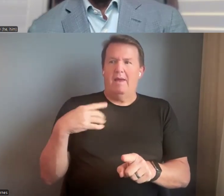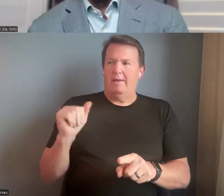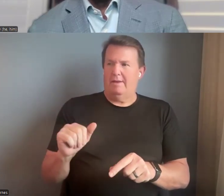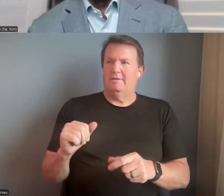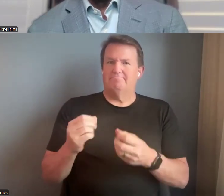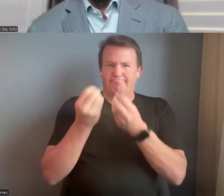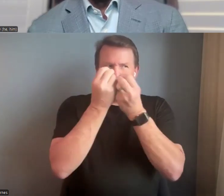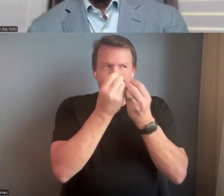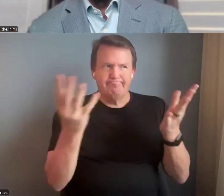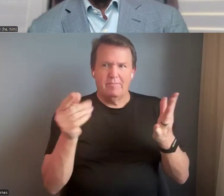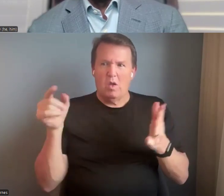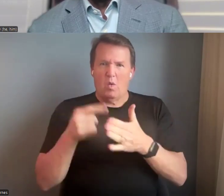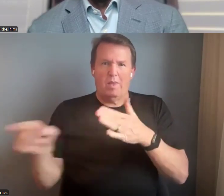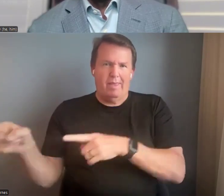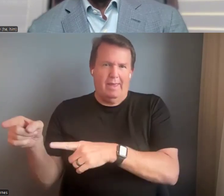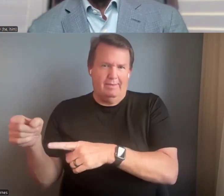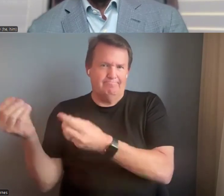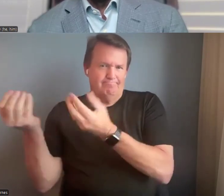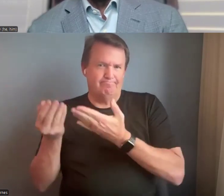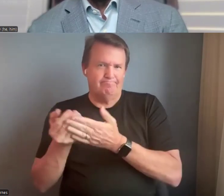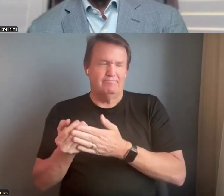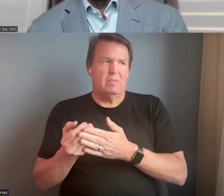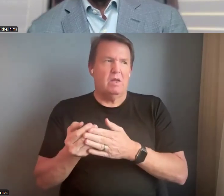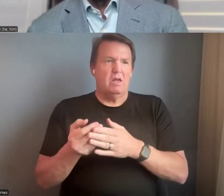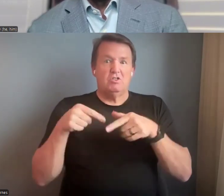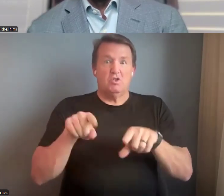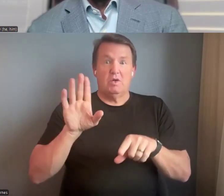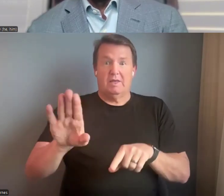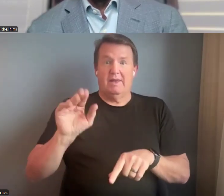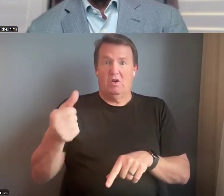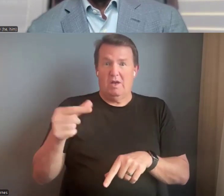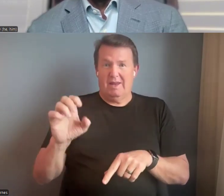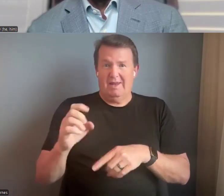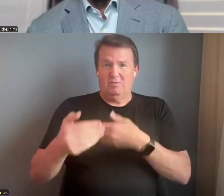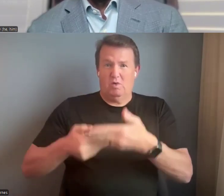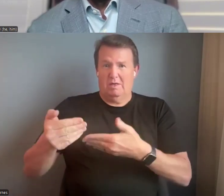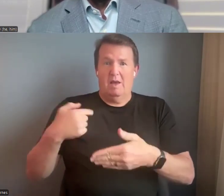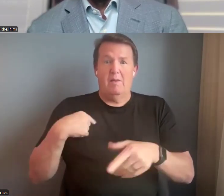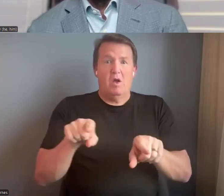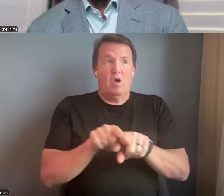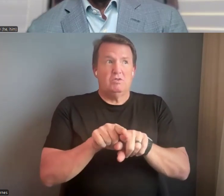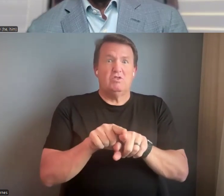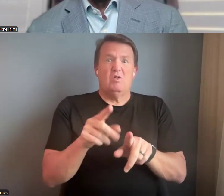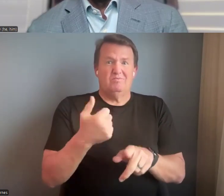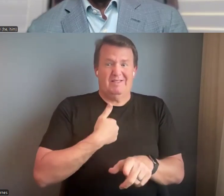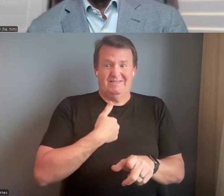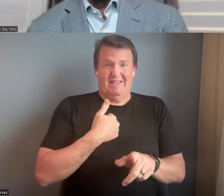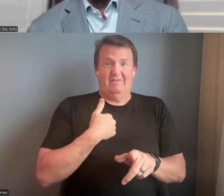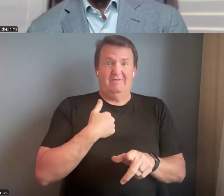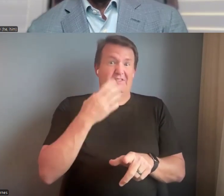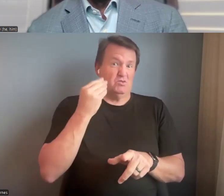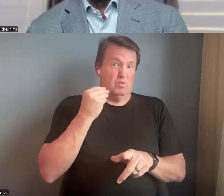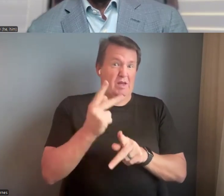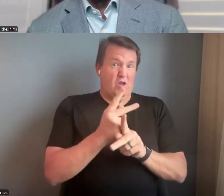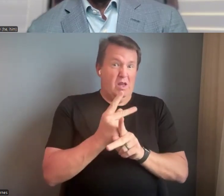they are aging. And I'm also a caregiver for quite some time before my mom and my